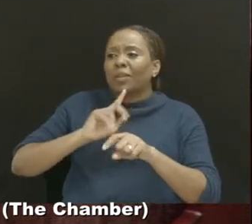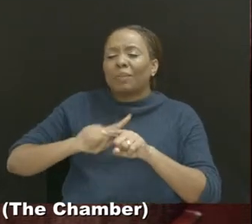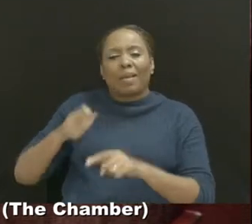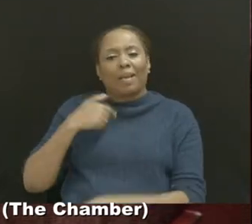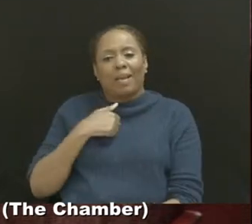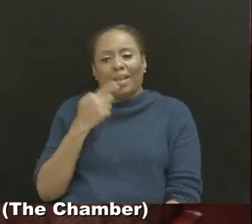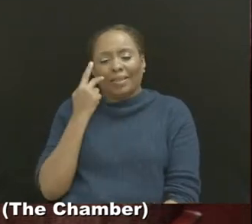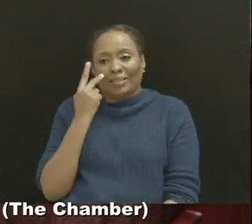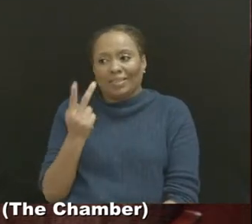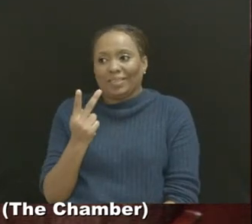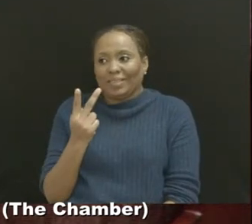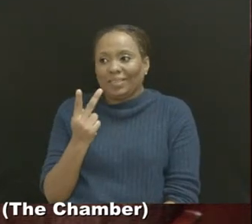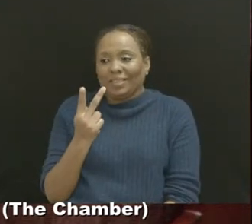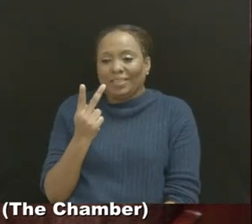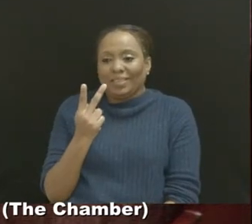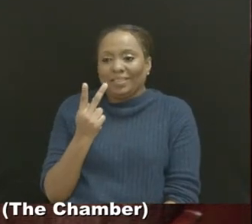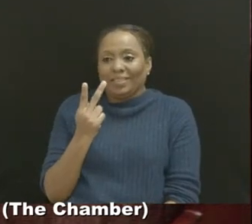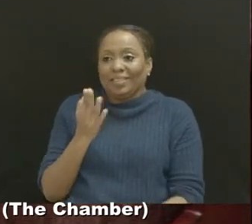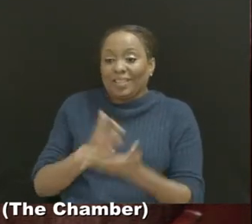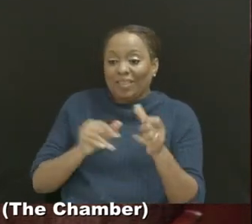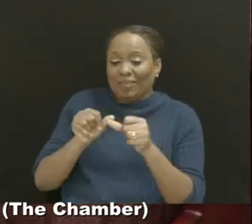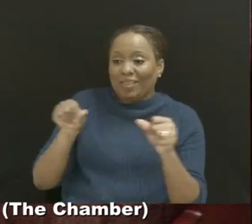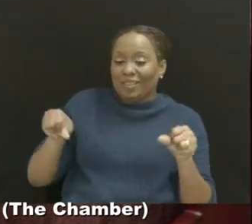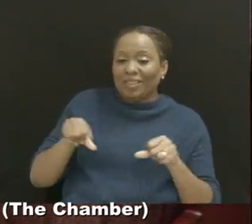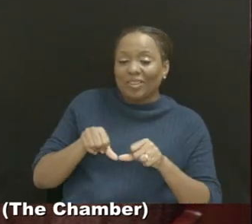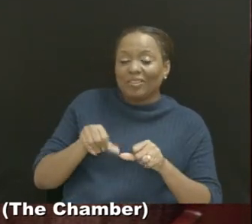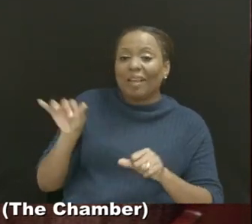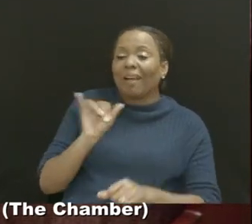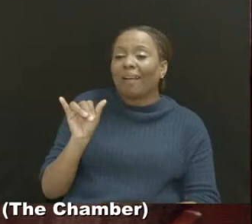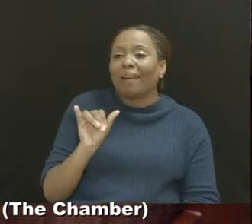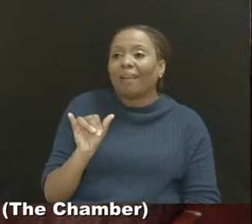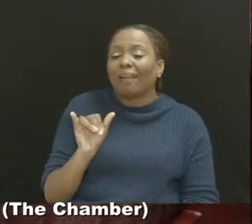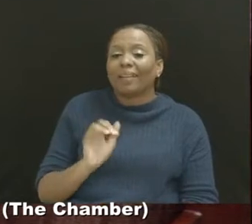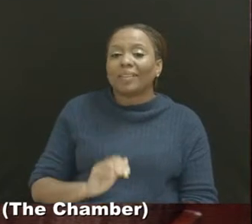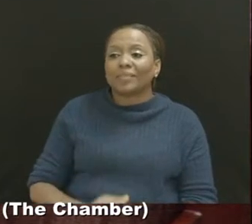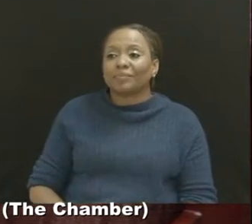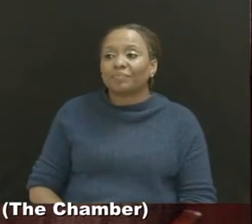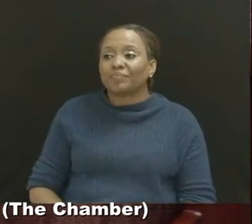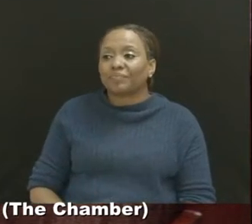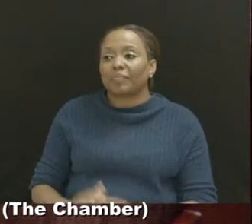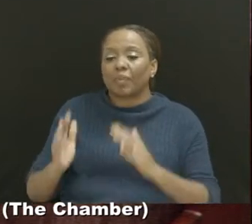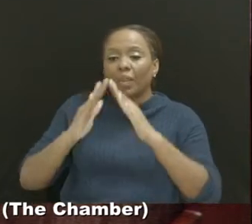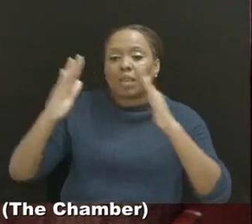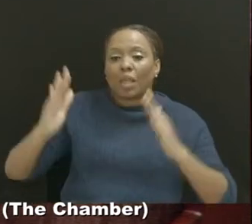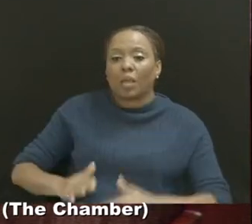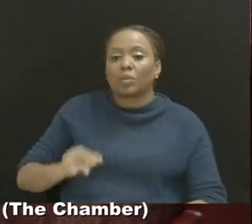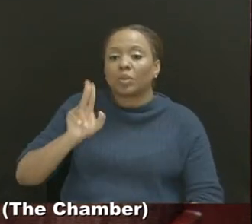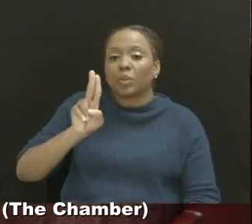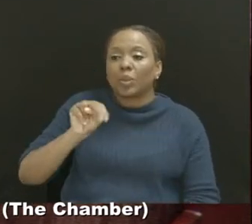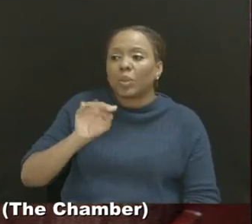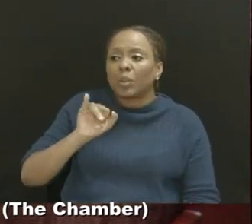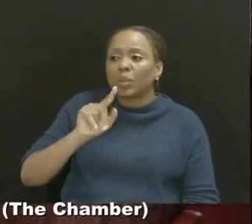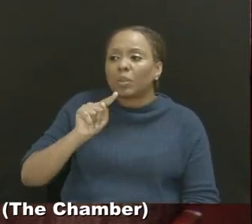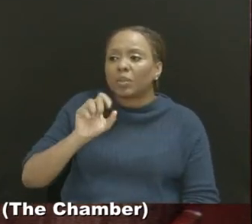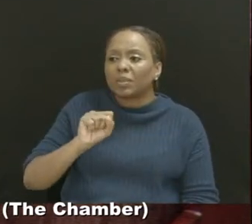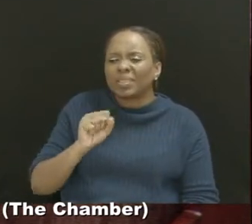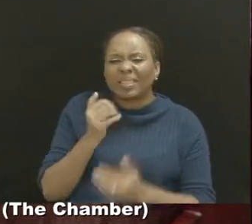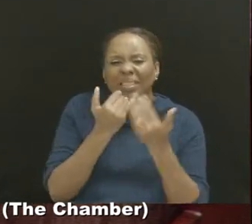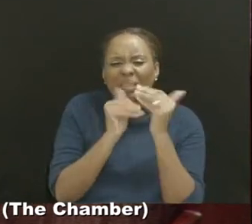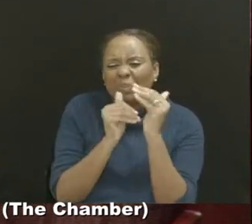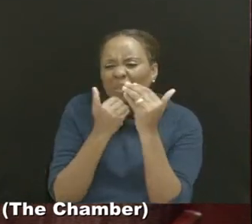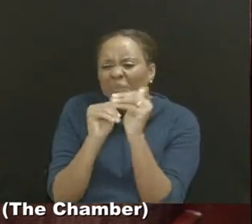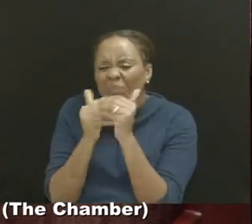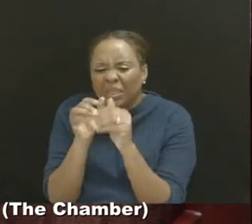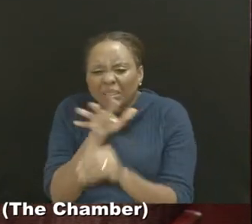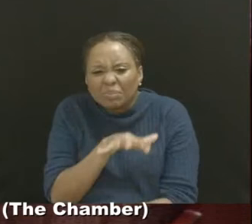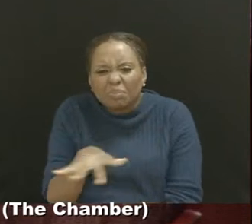at what's happening, especially in those areas where we have the housing units and so on, space is still very limited. And